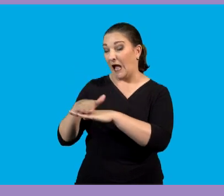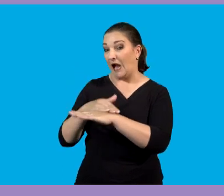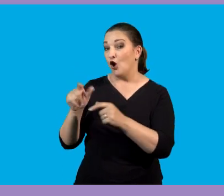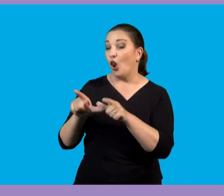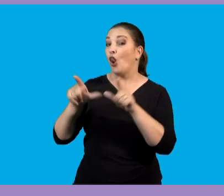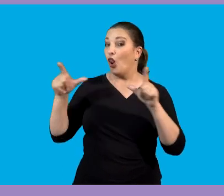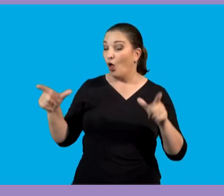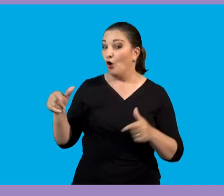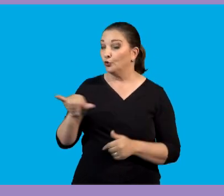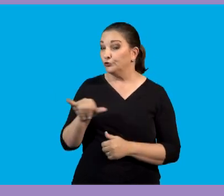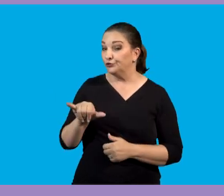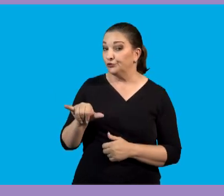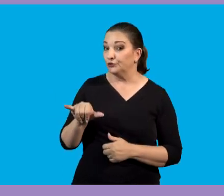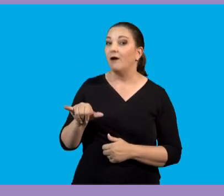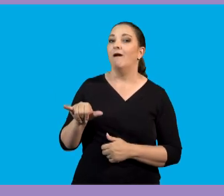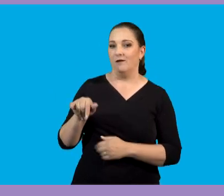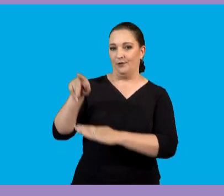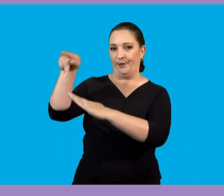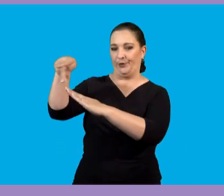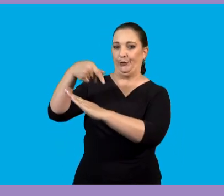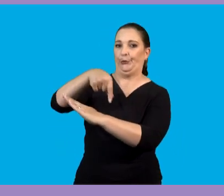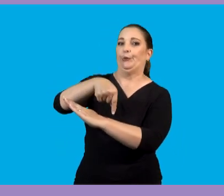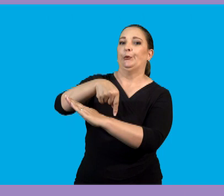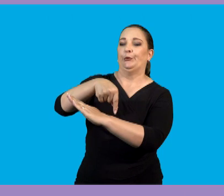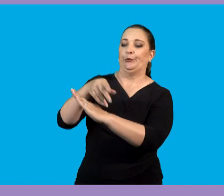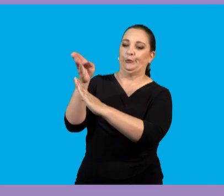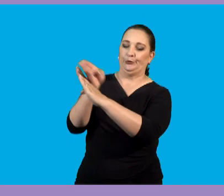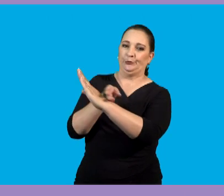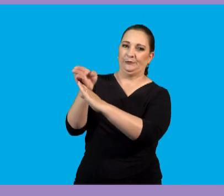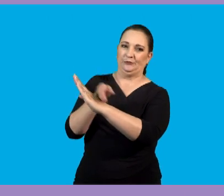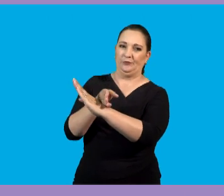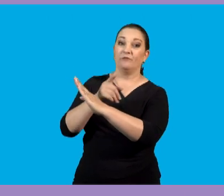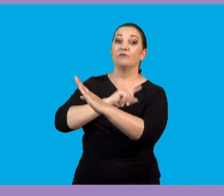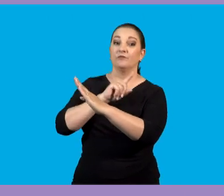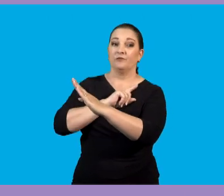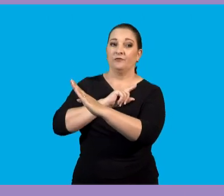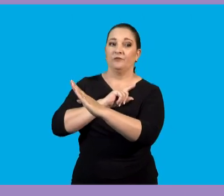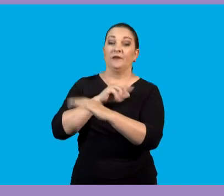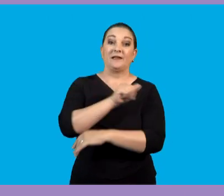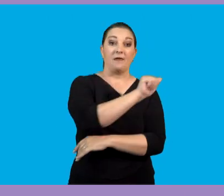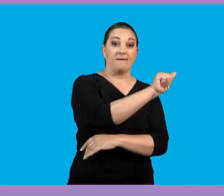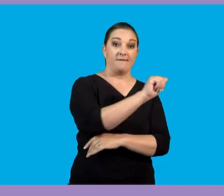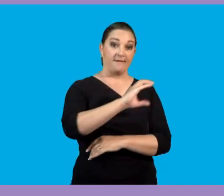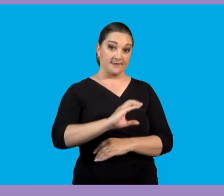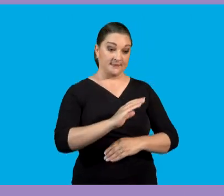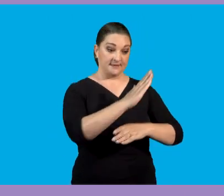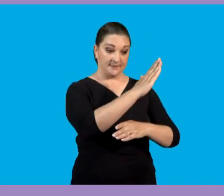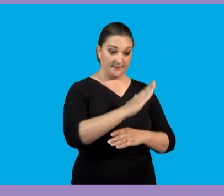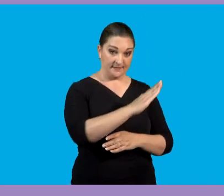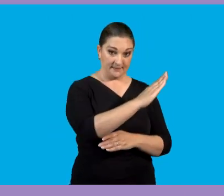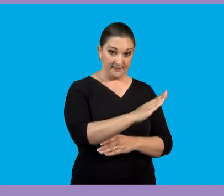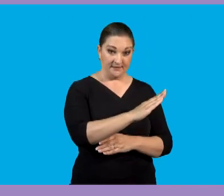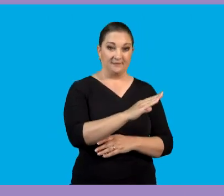this smaller triangle is PQ. So that means that AC is corresponding